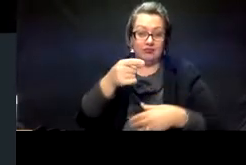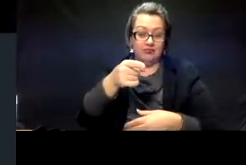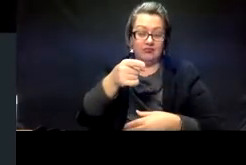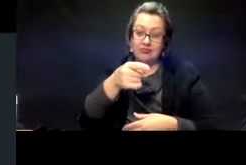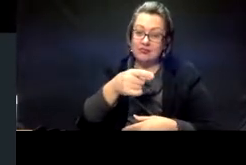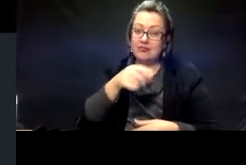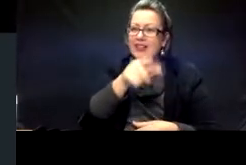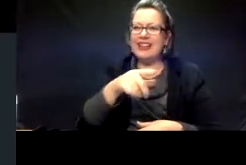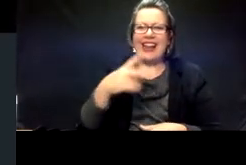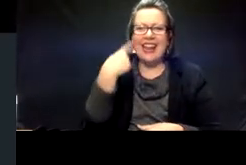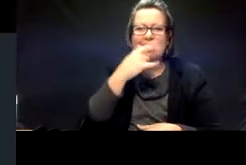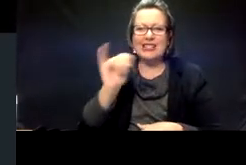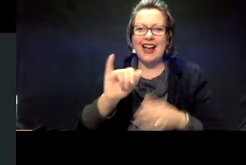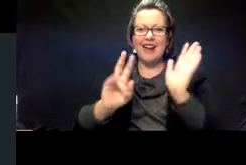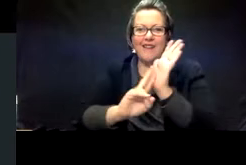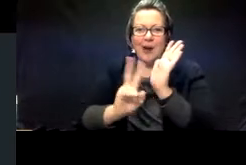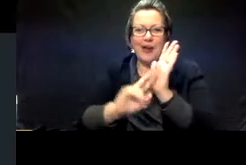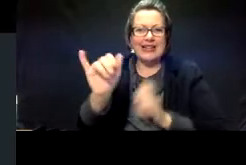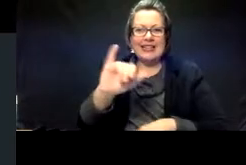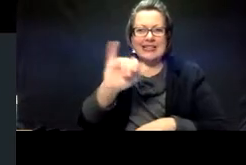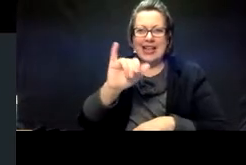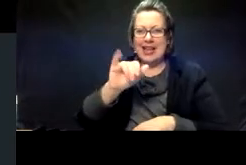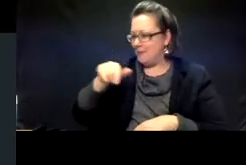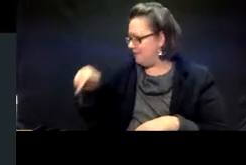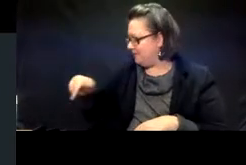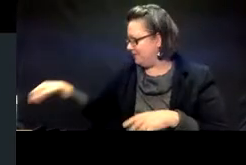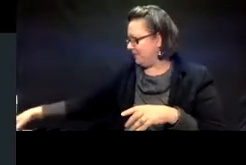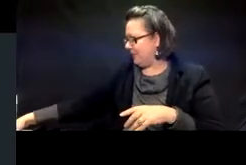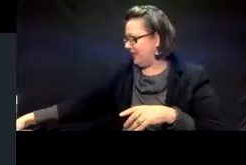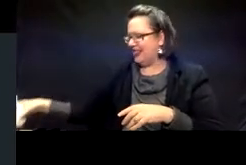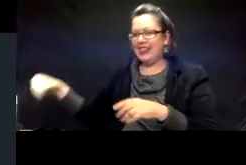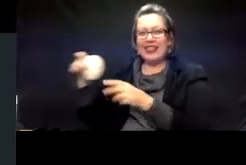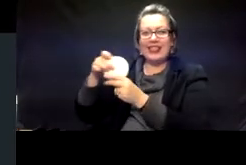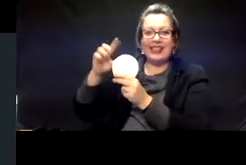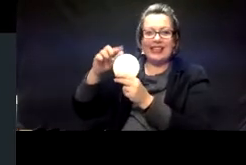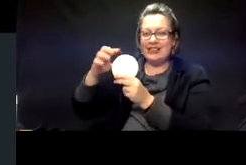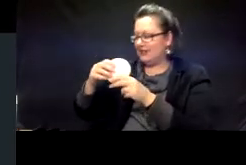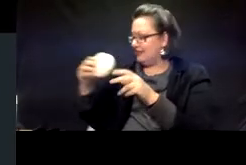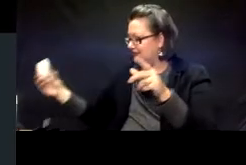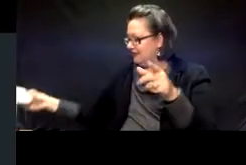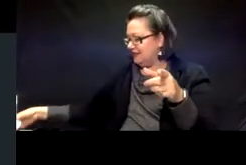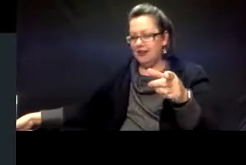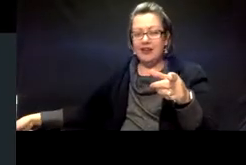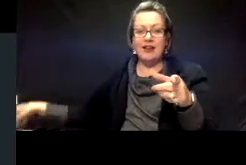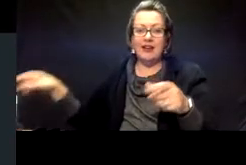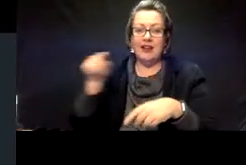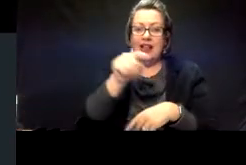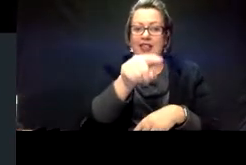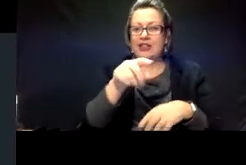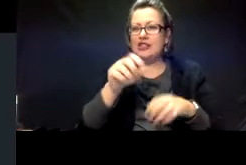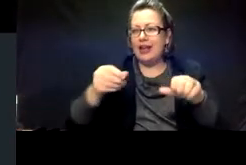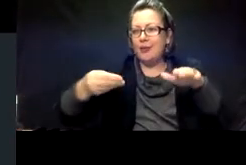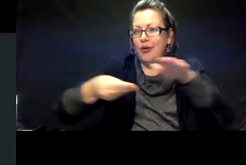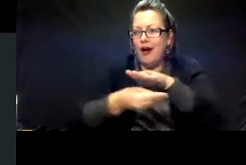with free fire alarm. It's the same kind of thing where it can vibrate, this little disc